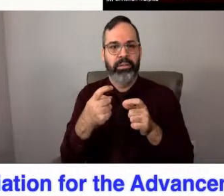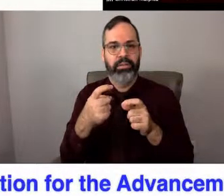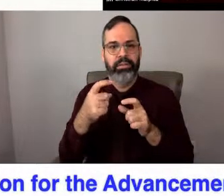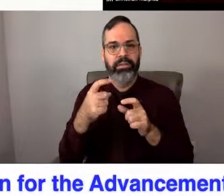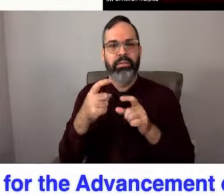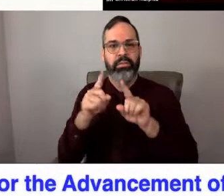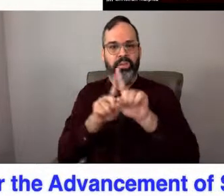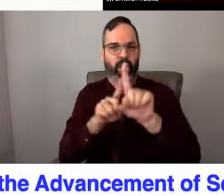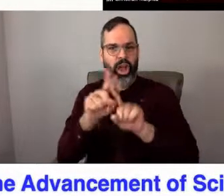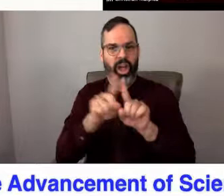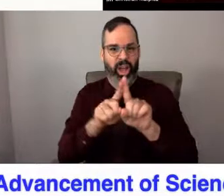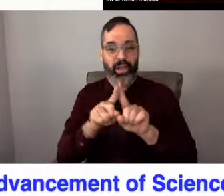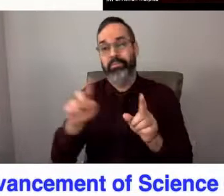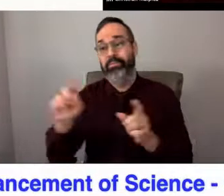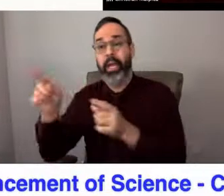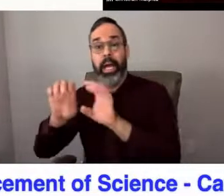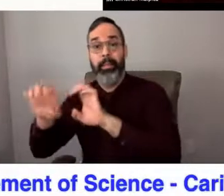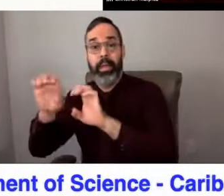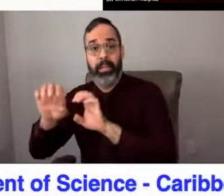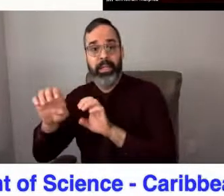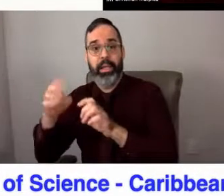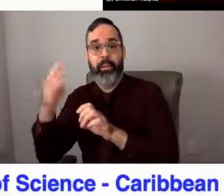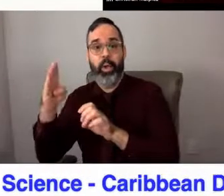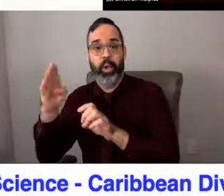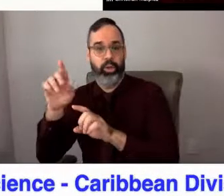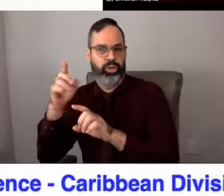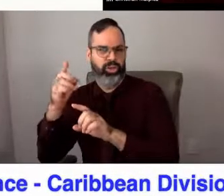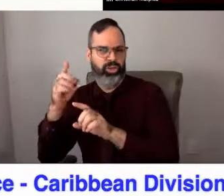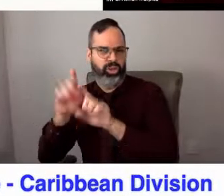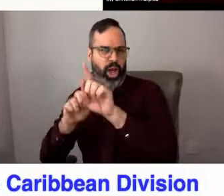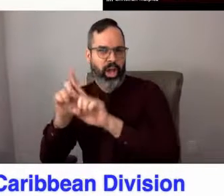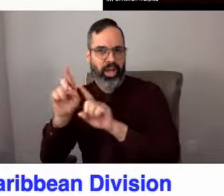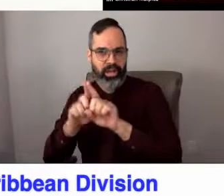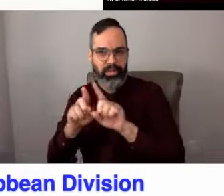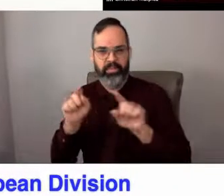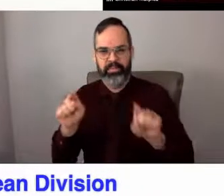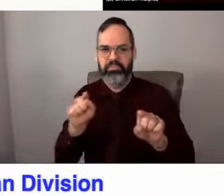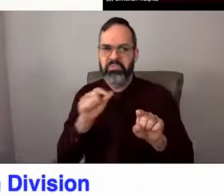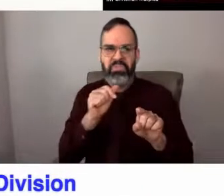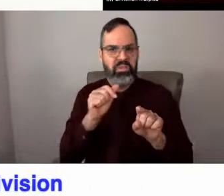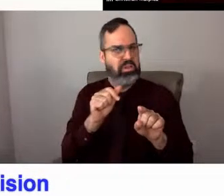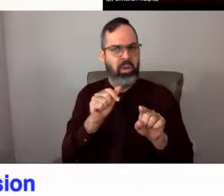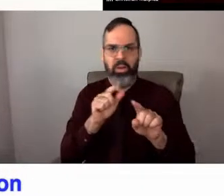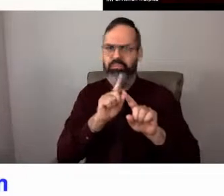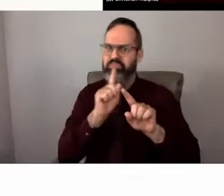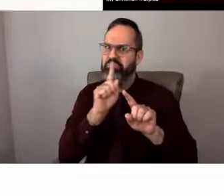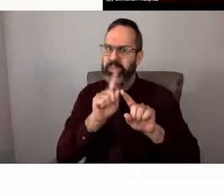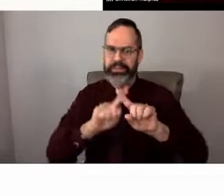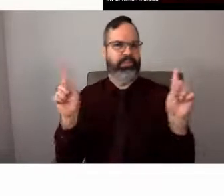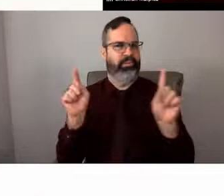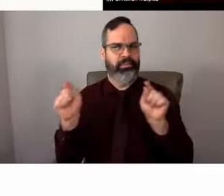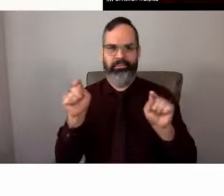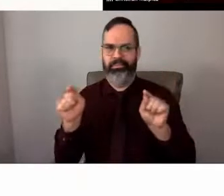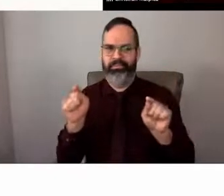experimental group in the blue star. There is no statistical difference between them, so we